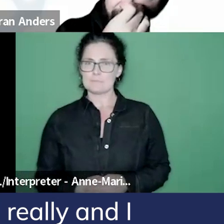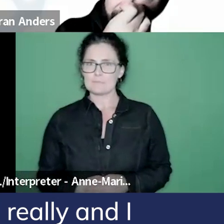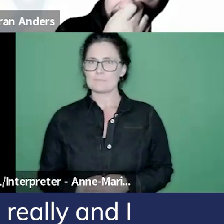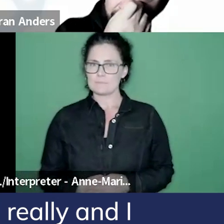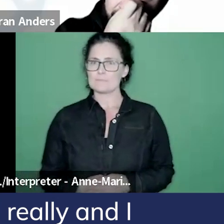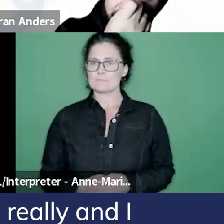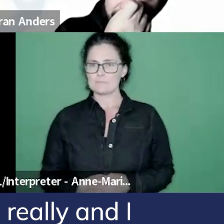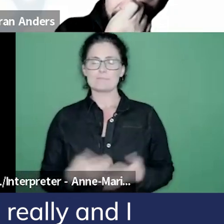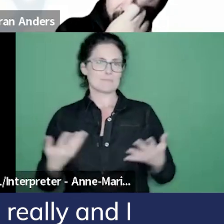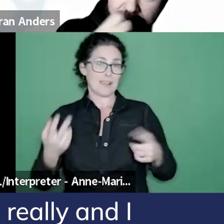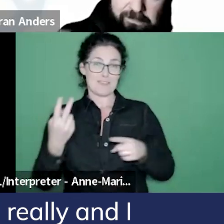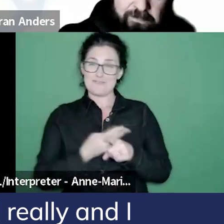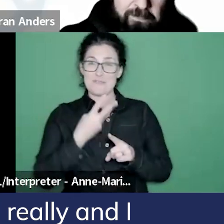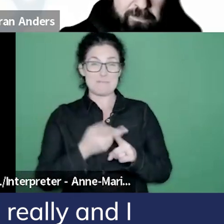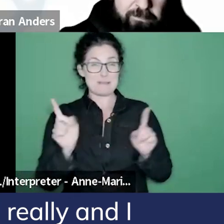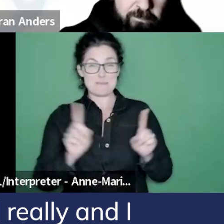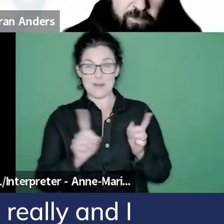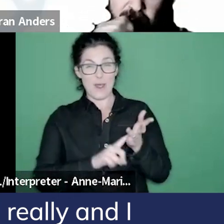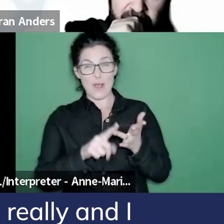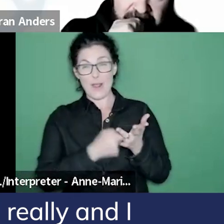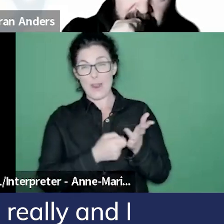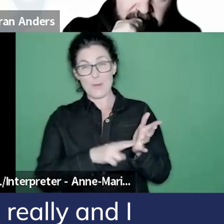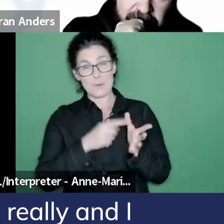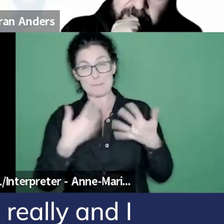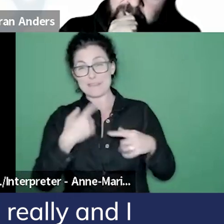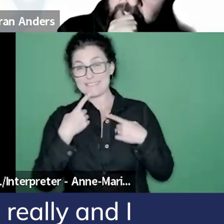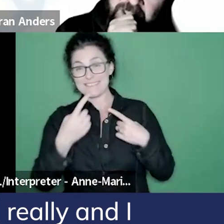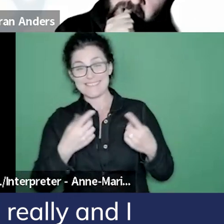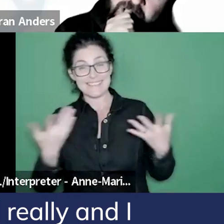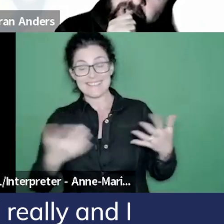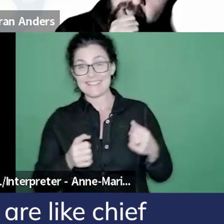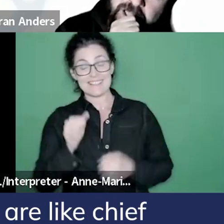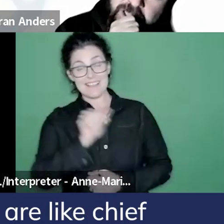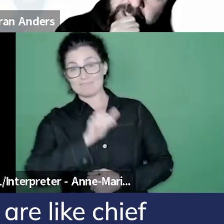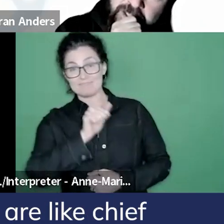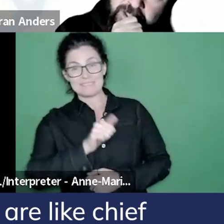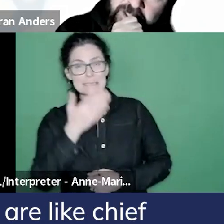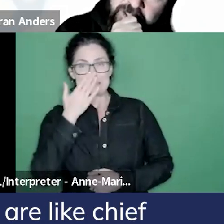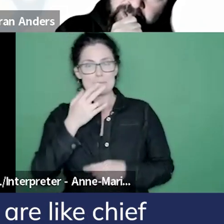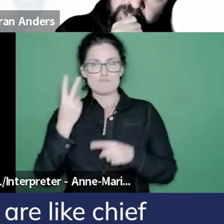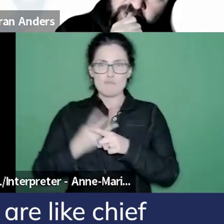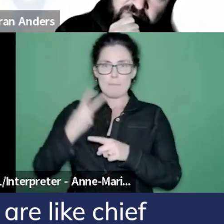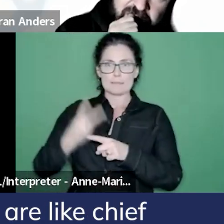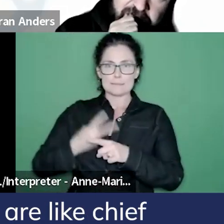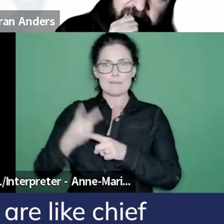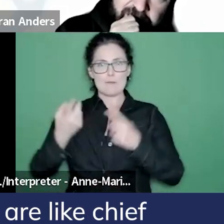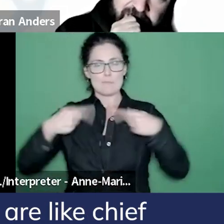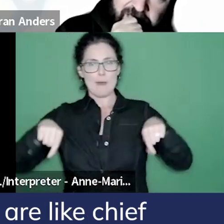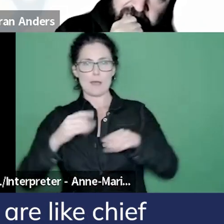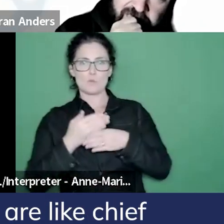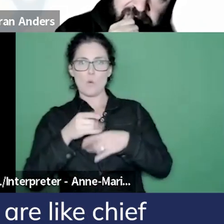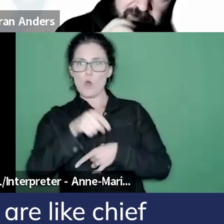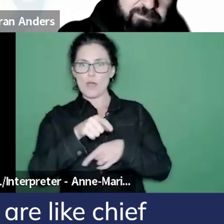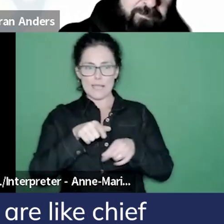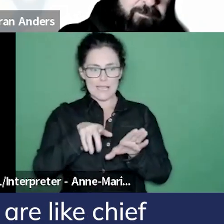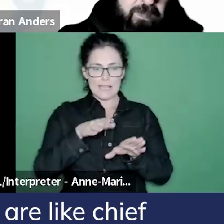and just to repeat everything that Lorna said, really, and I agree, it's without wanting to sound repetitive, but those of us working in the early years, we